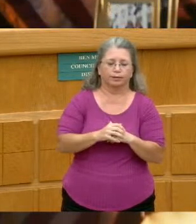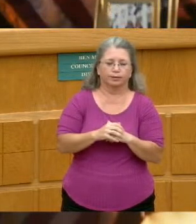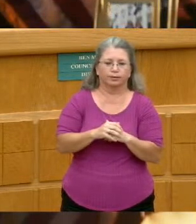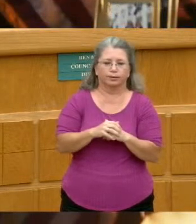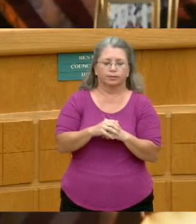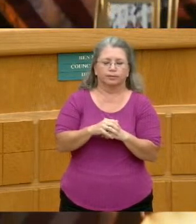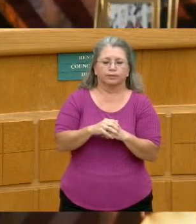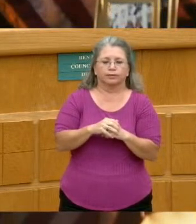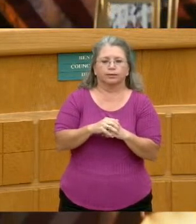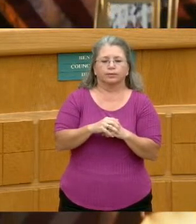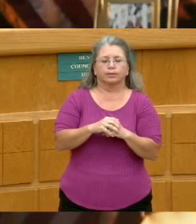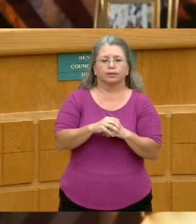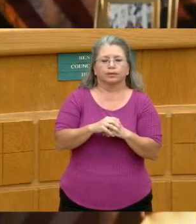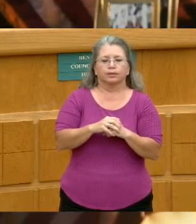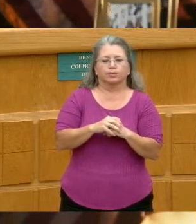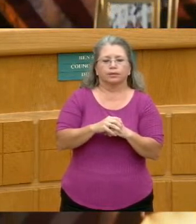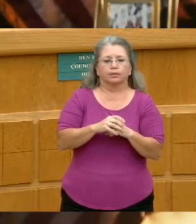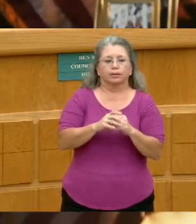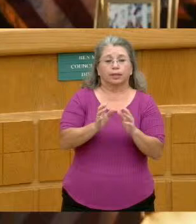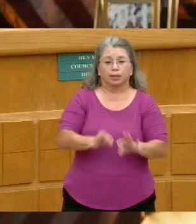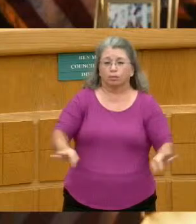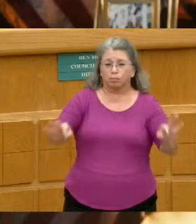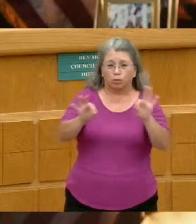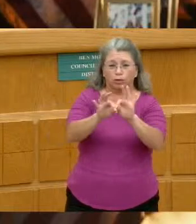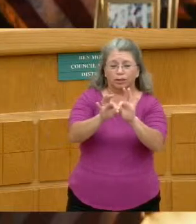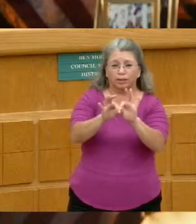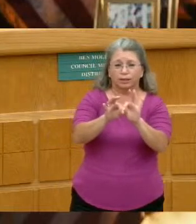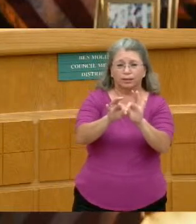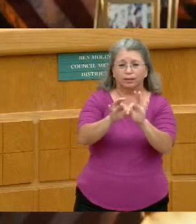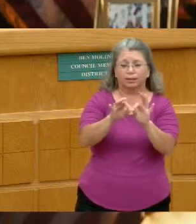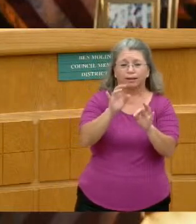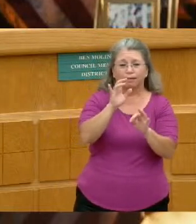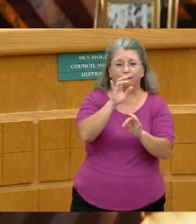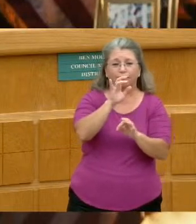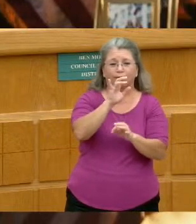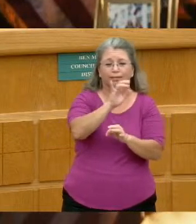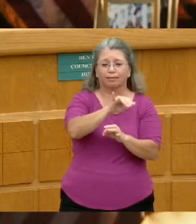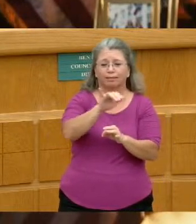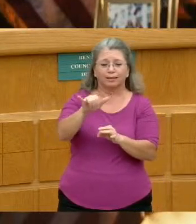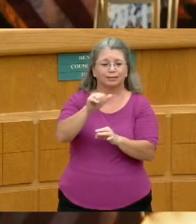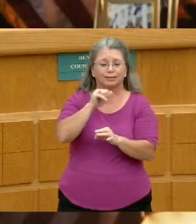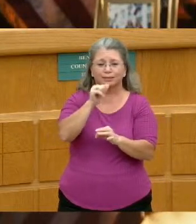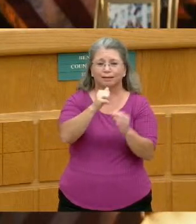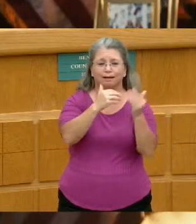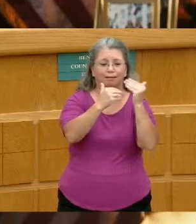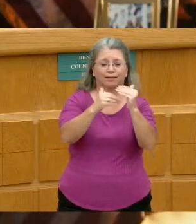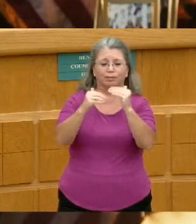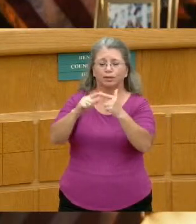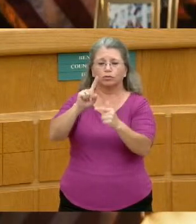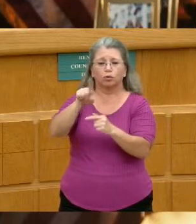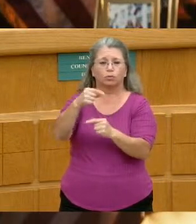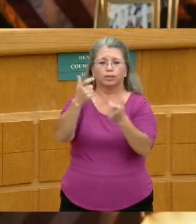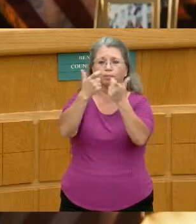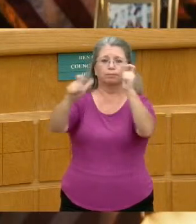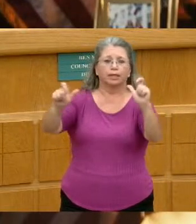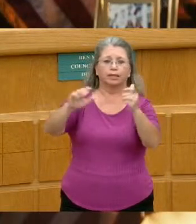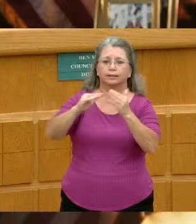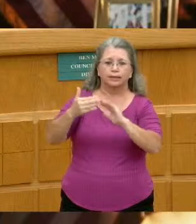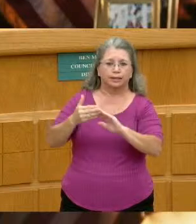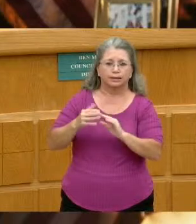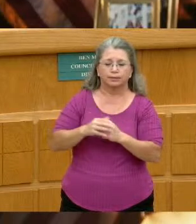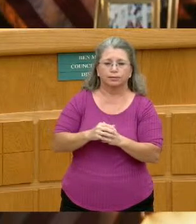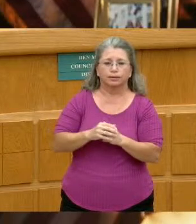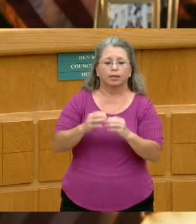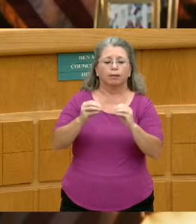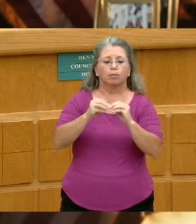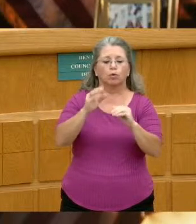Importantly, these spikes are not limited to just the big cities. More than